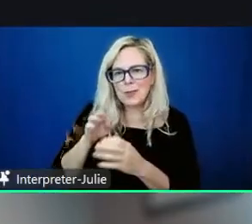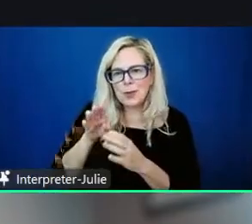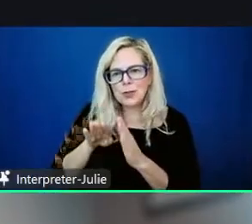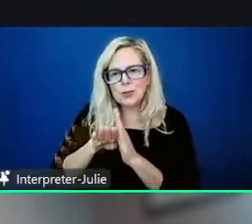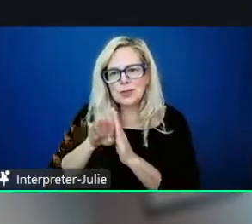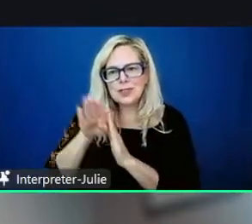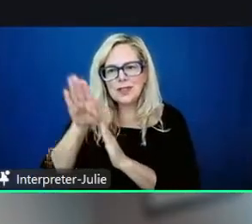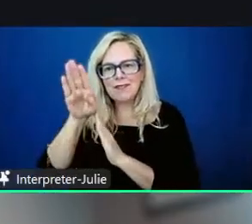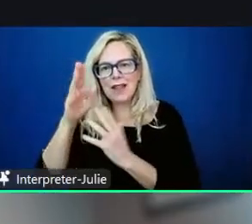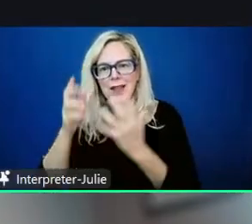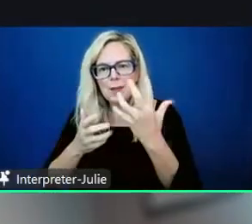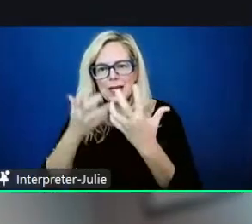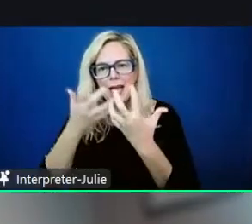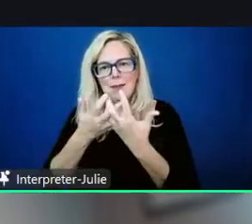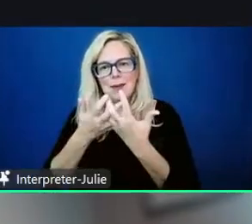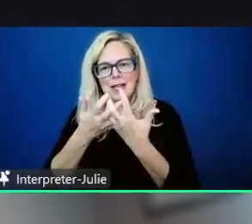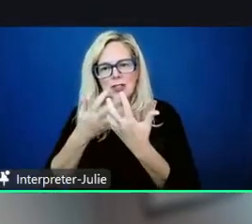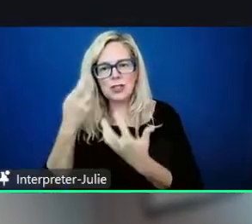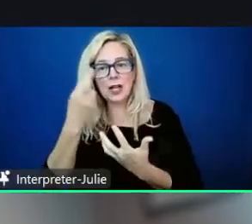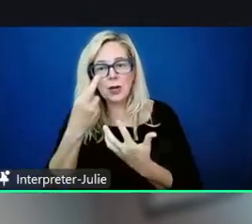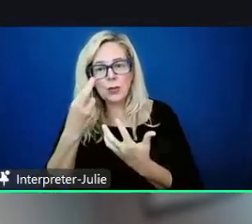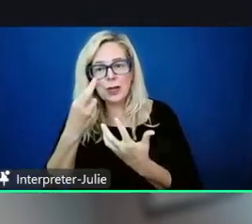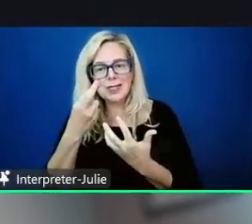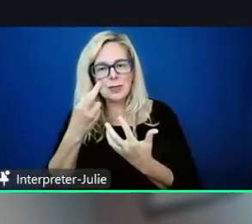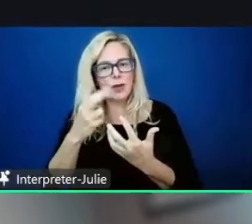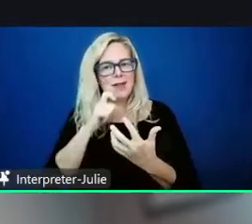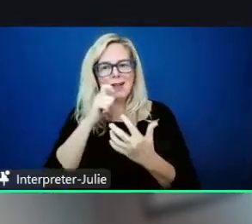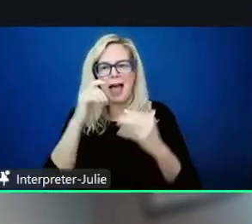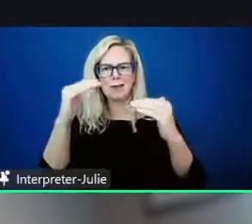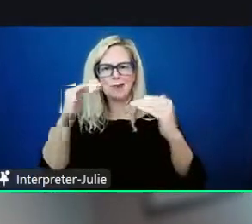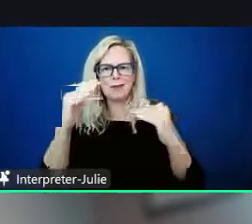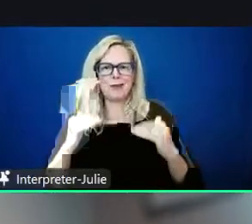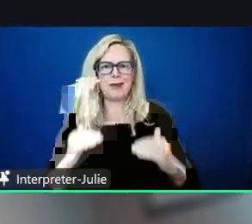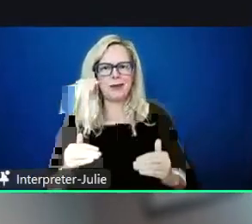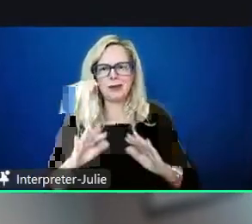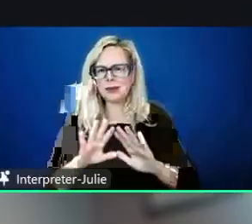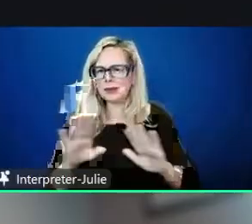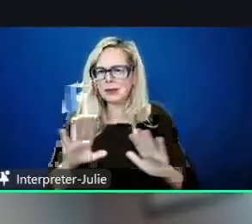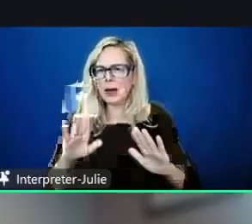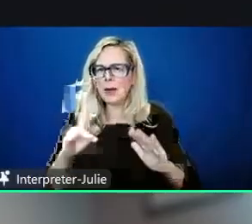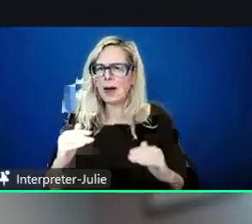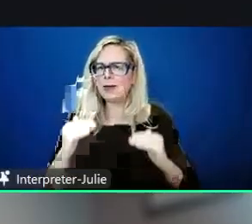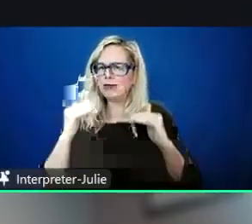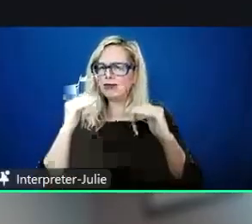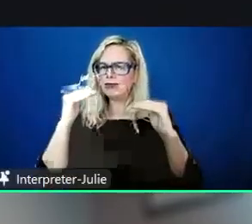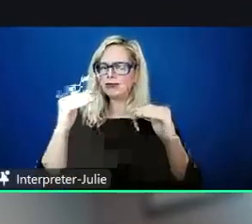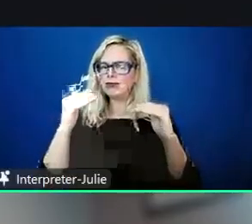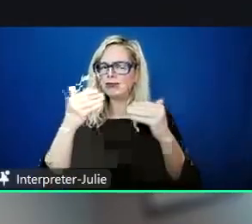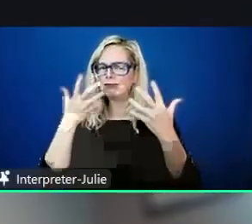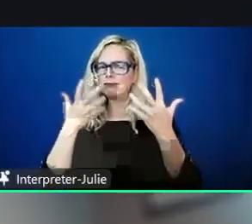not lower standards, but instead make it more practical and successful to obtain